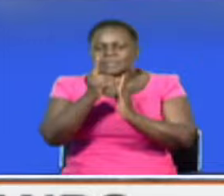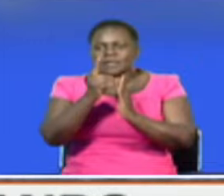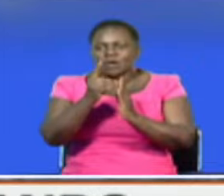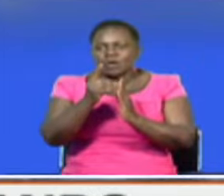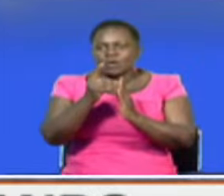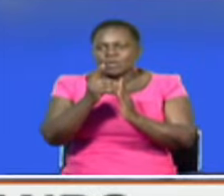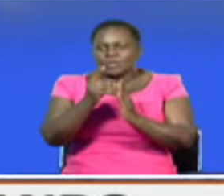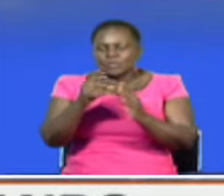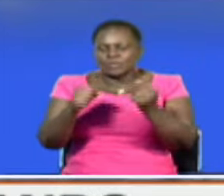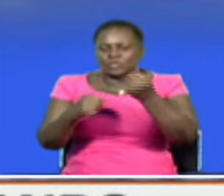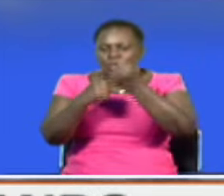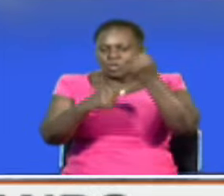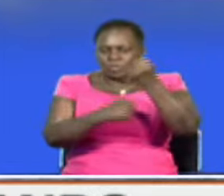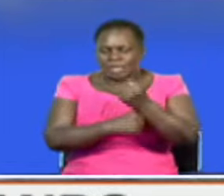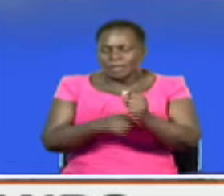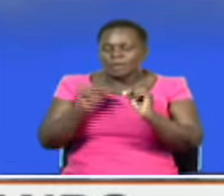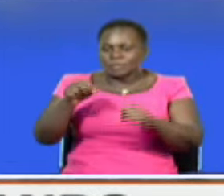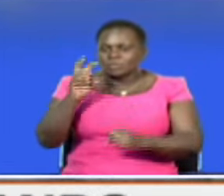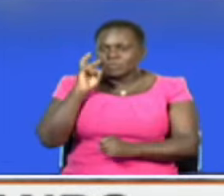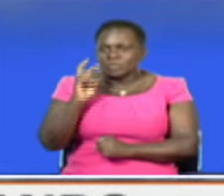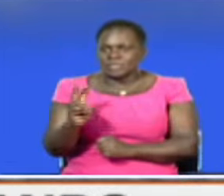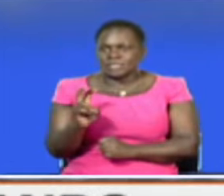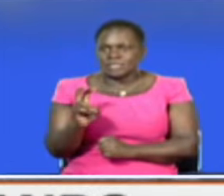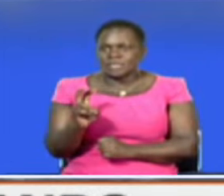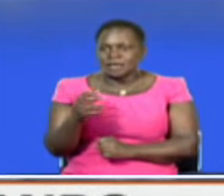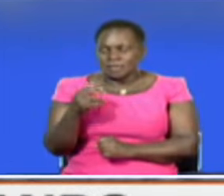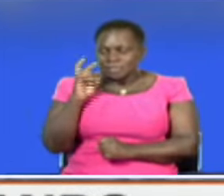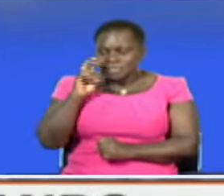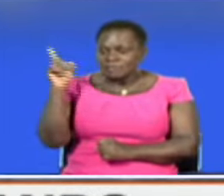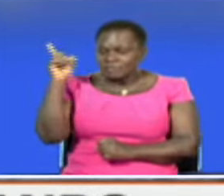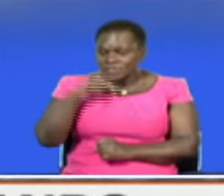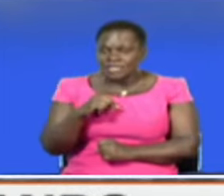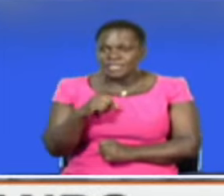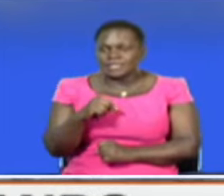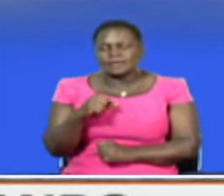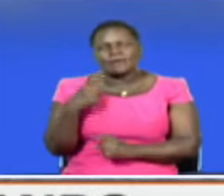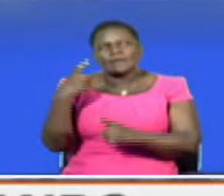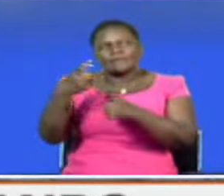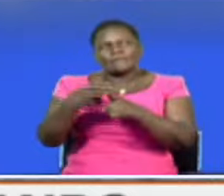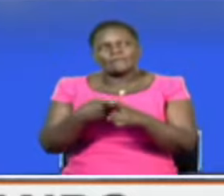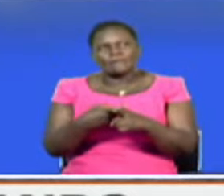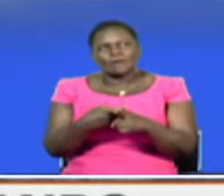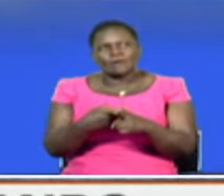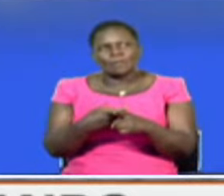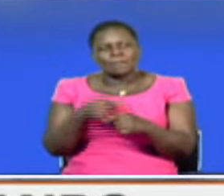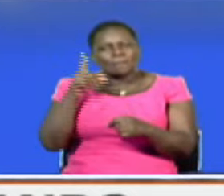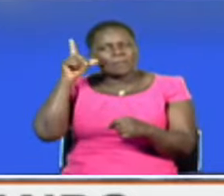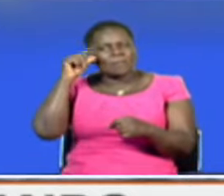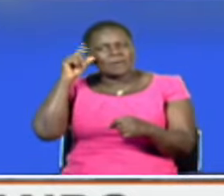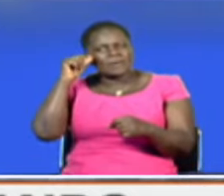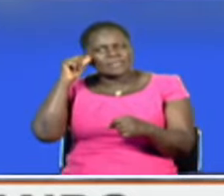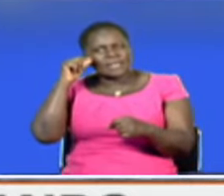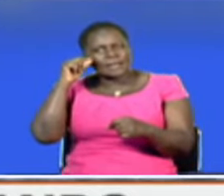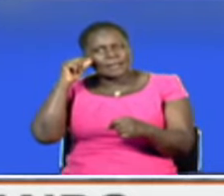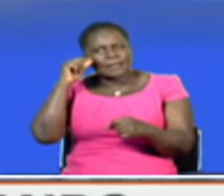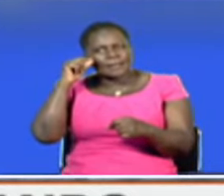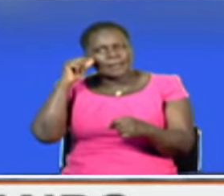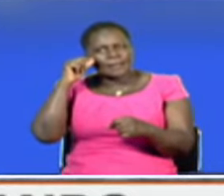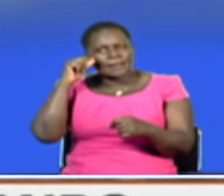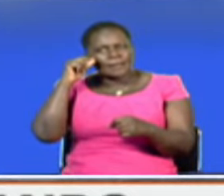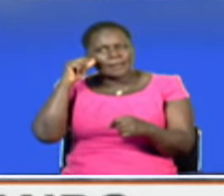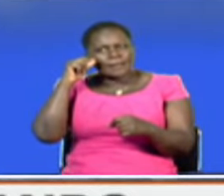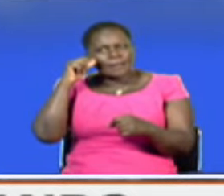that. Really, you can plan forward. And already I've seen that from the port of Mombasa, from